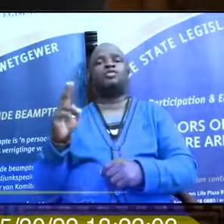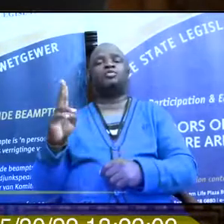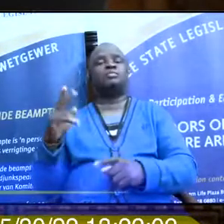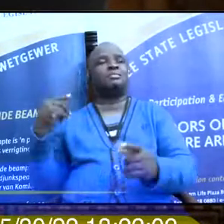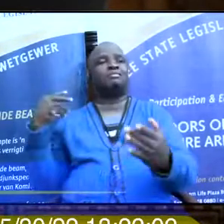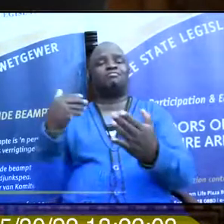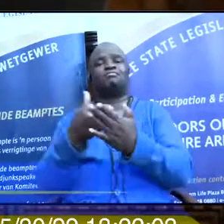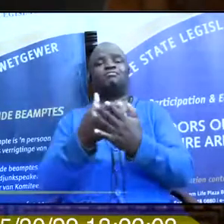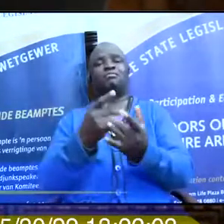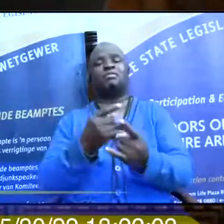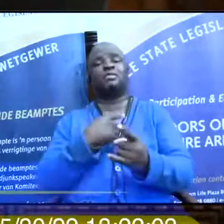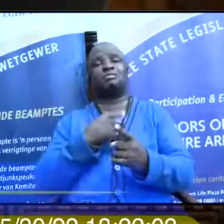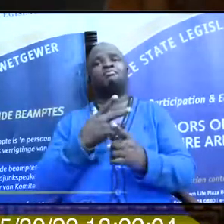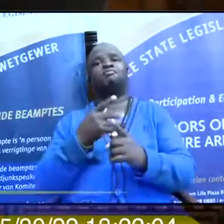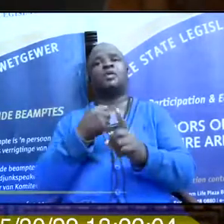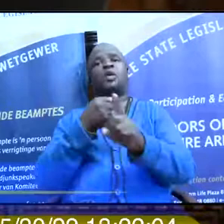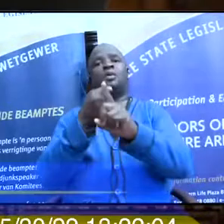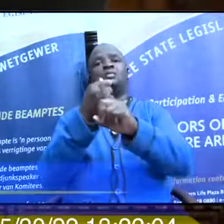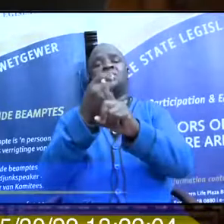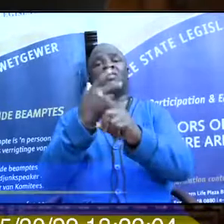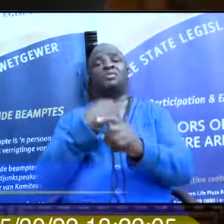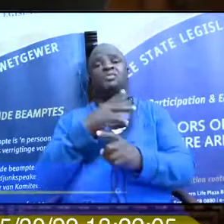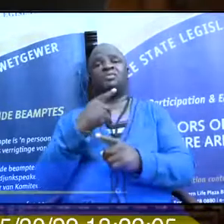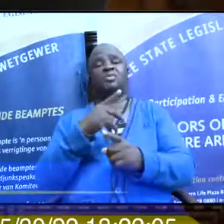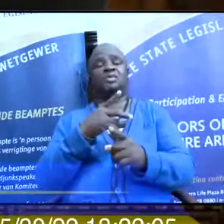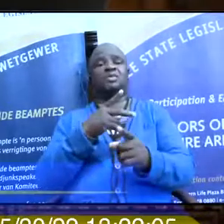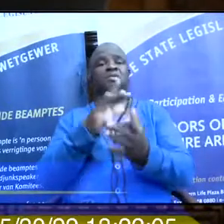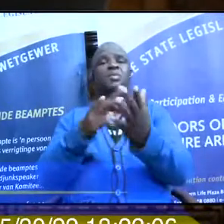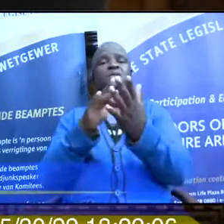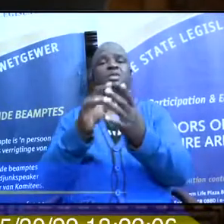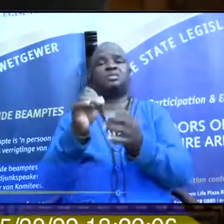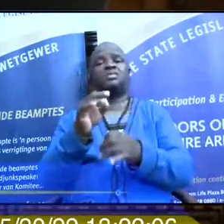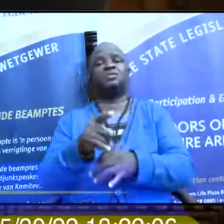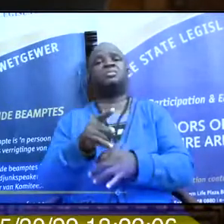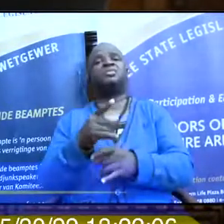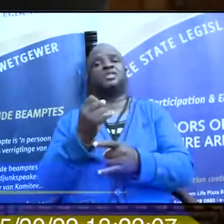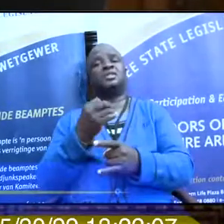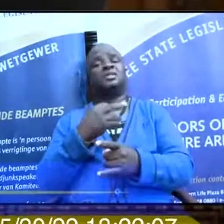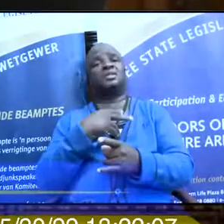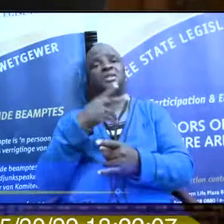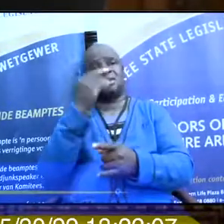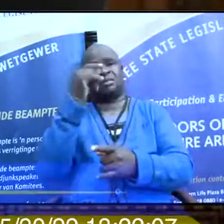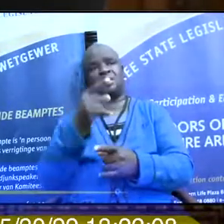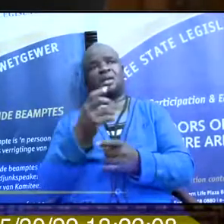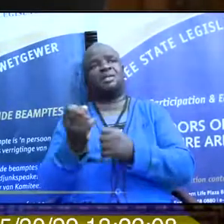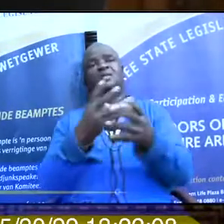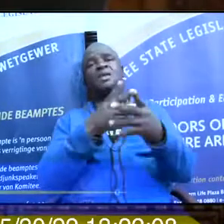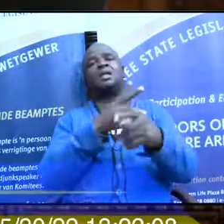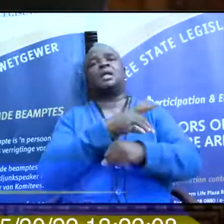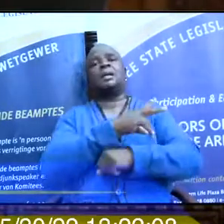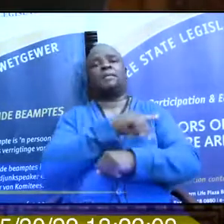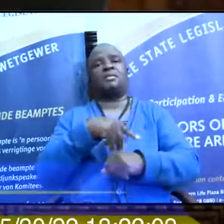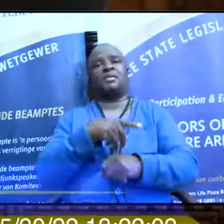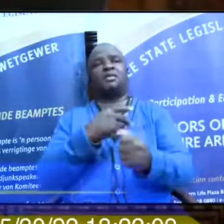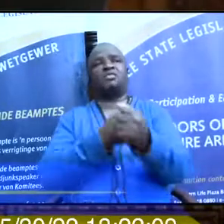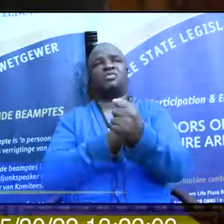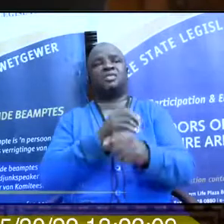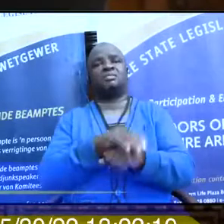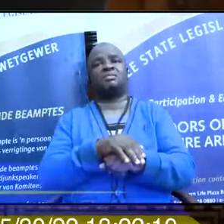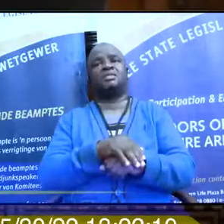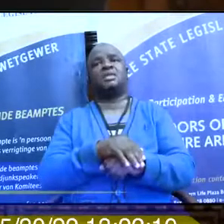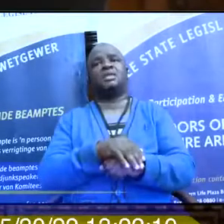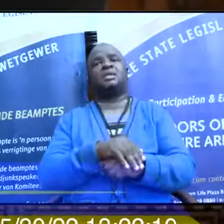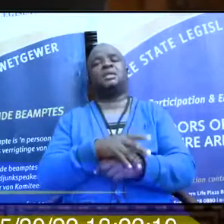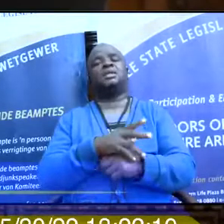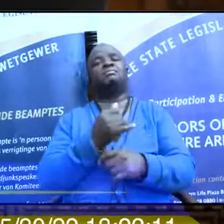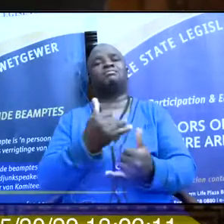vacant post in the public service where the meta was even elevated to the premier's office it is unhealthy to have everyone in key